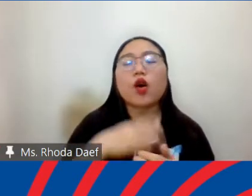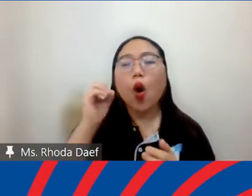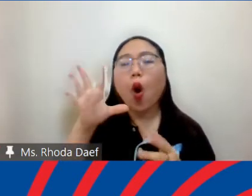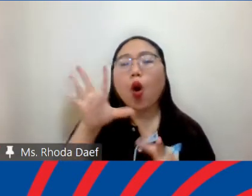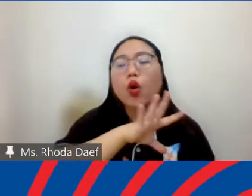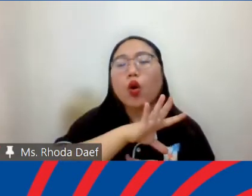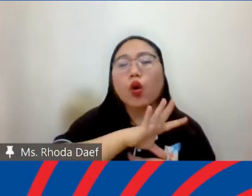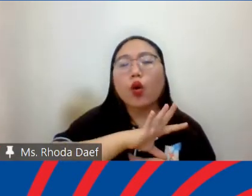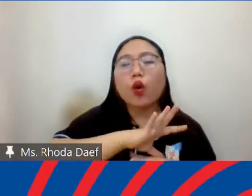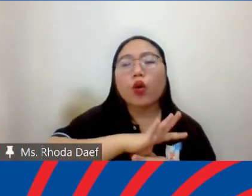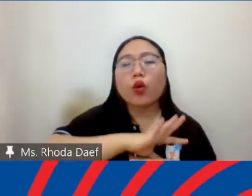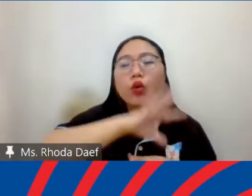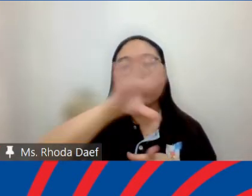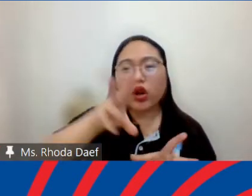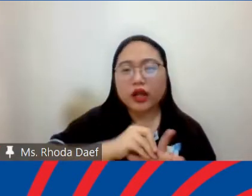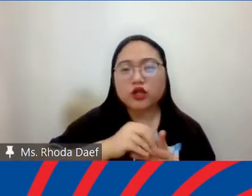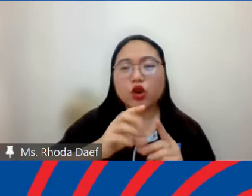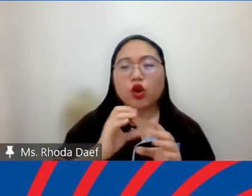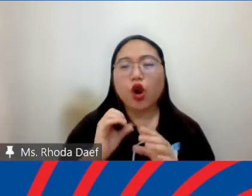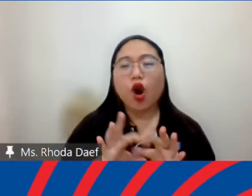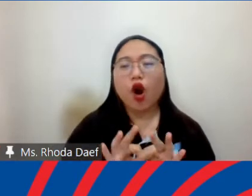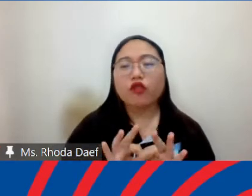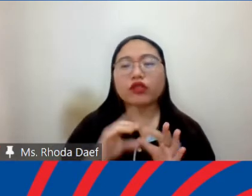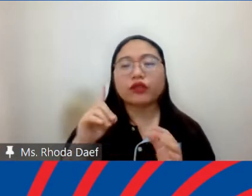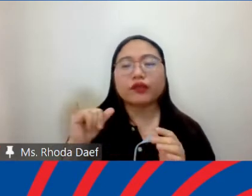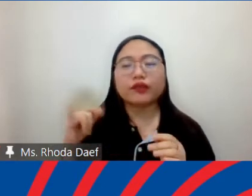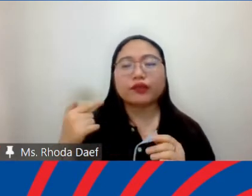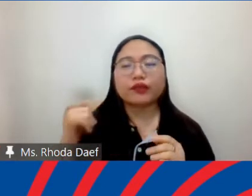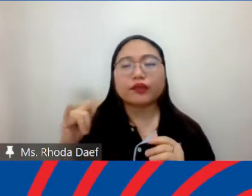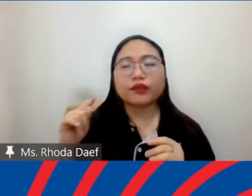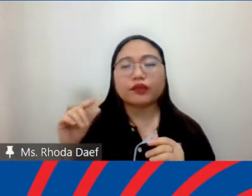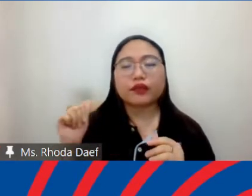of digital objects. And